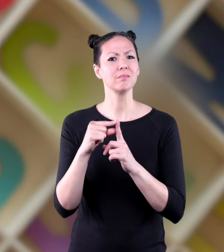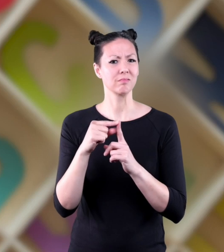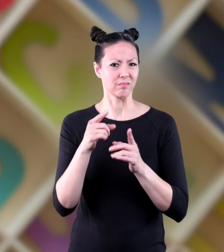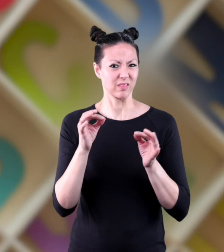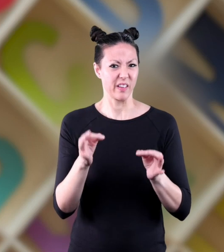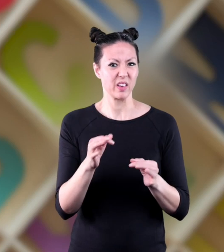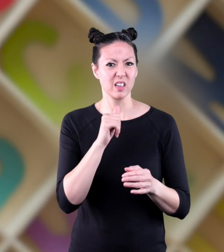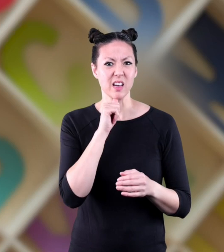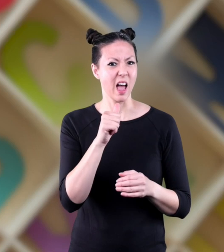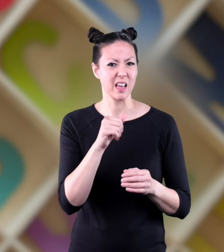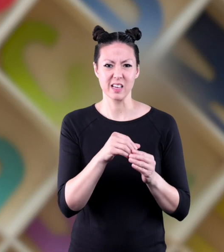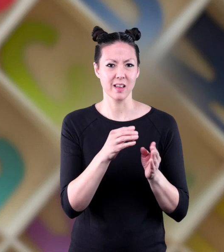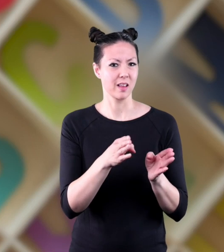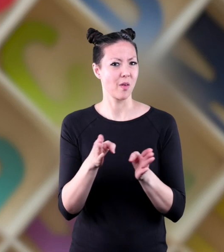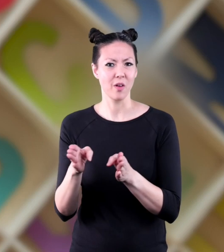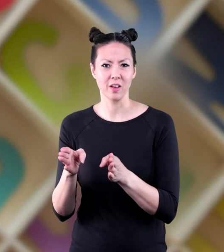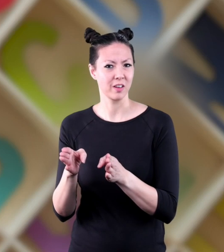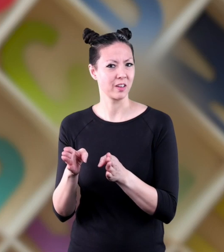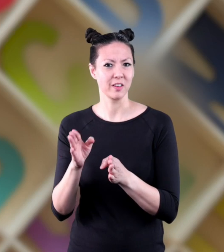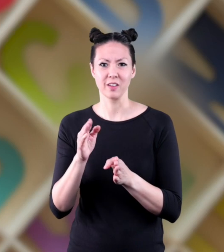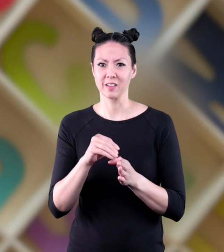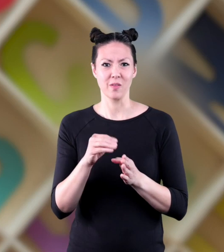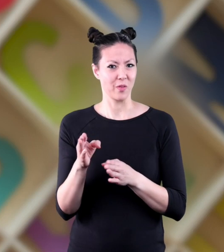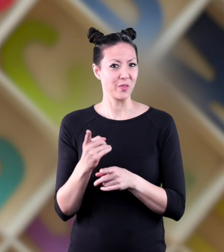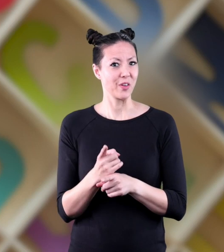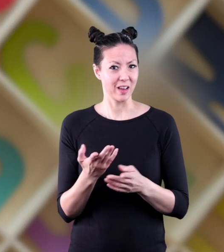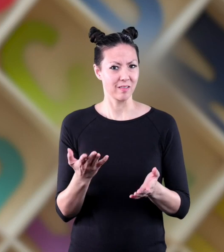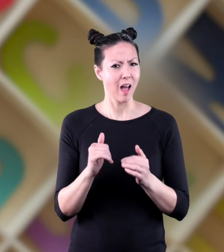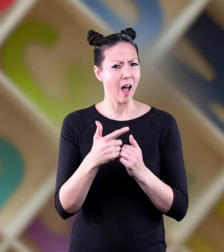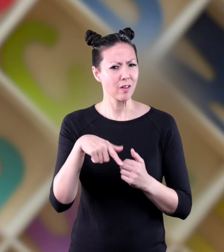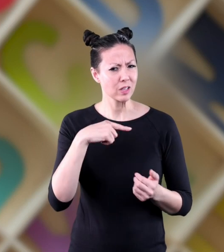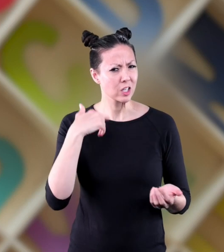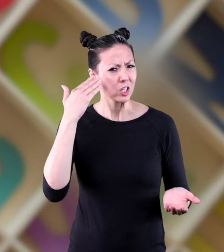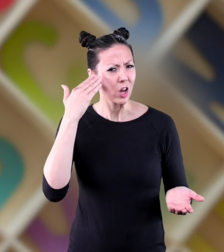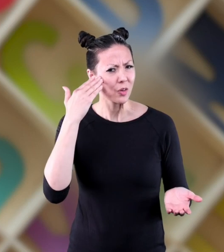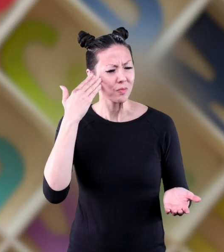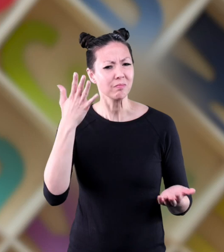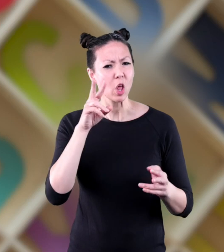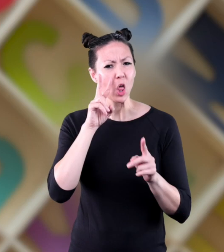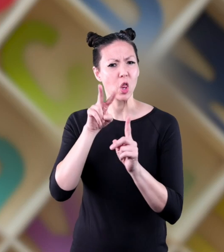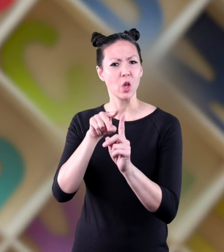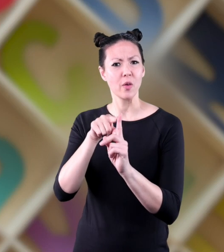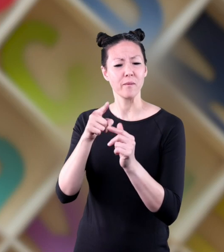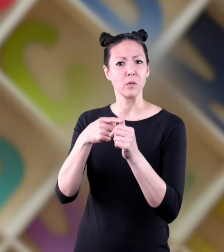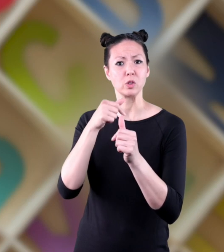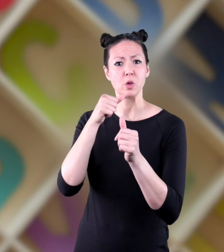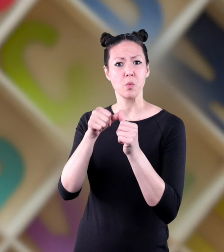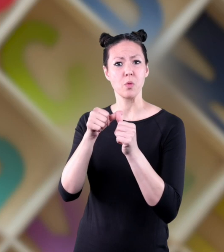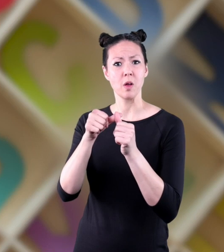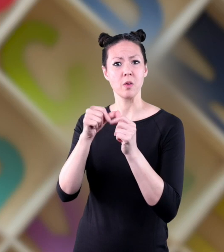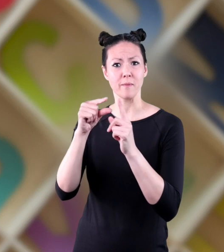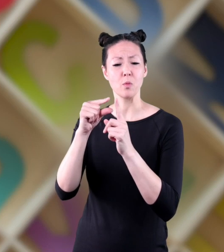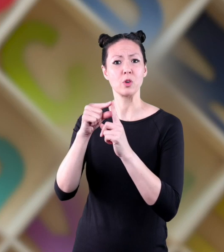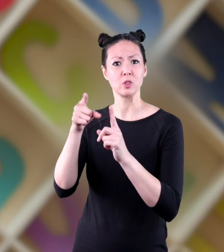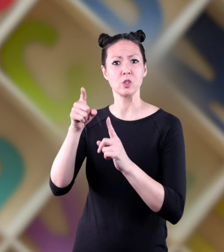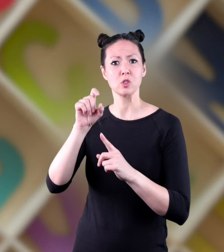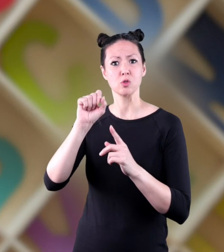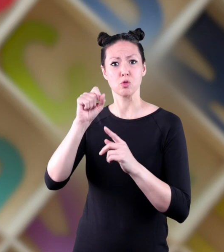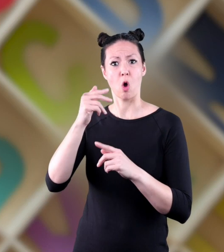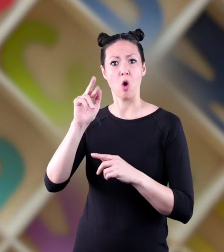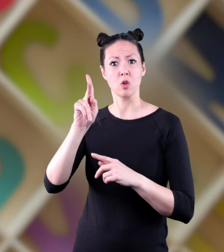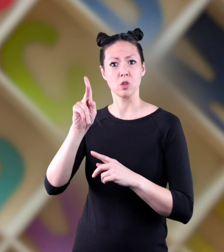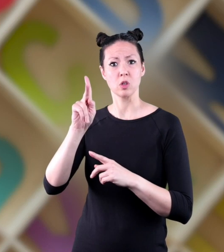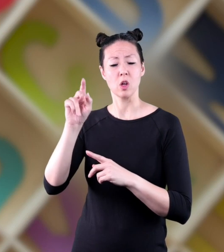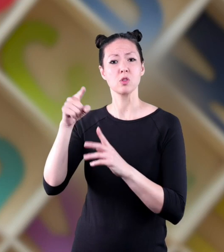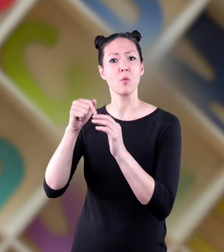are definitely not in alphabetical order. How do we know? Let's take the first word, shark. It starts with